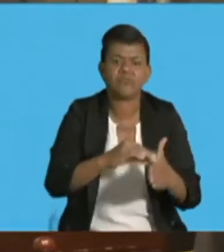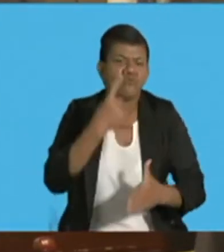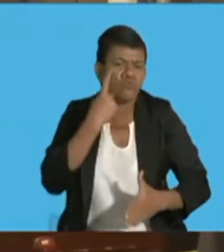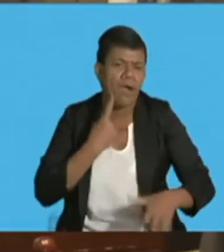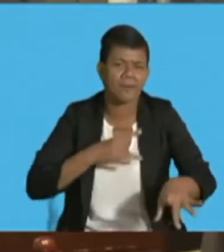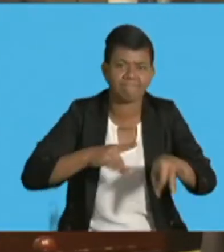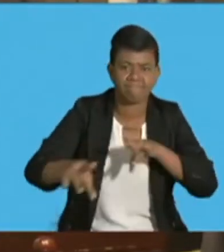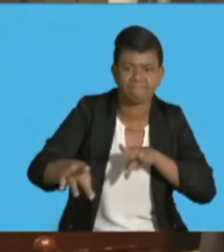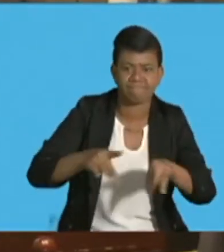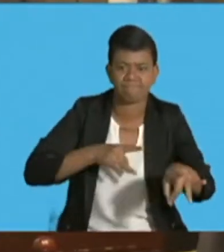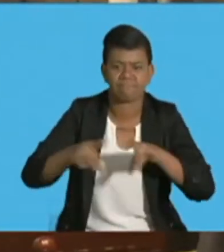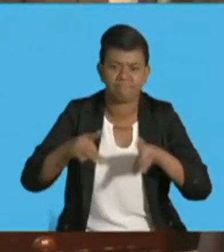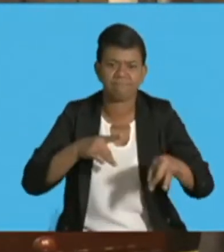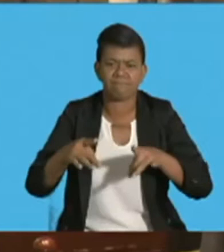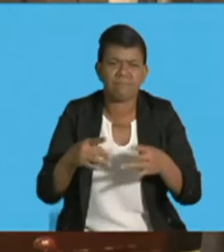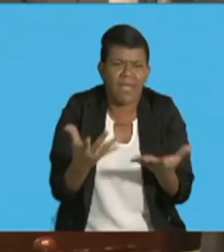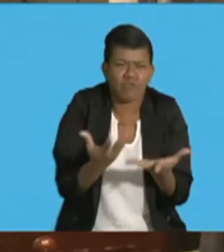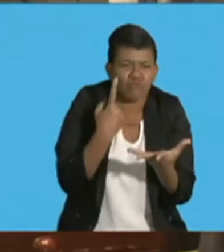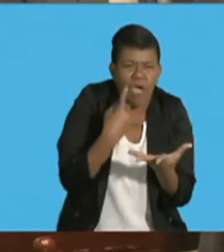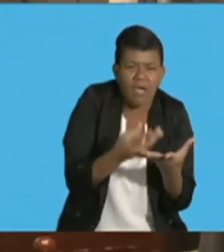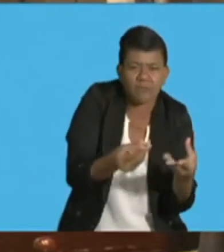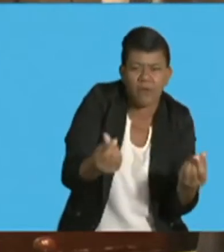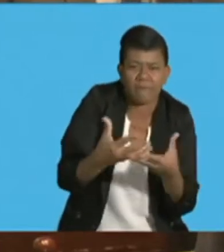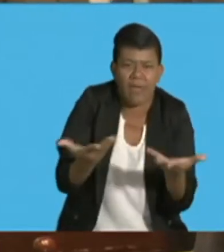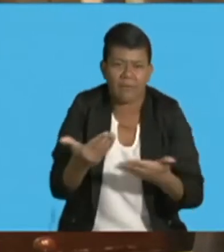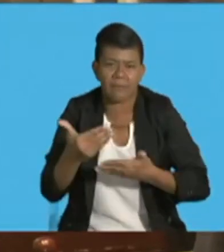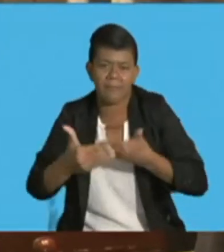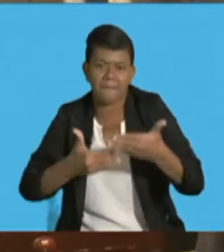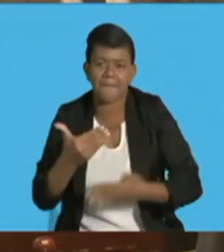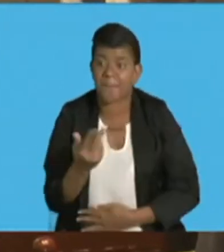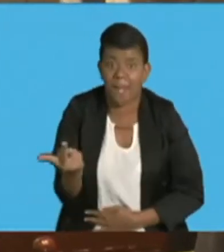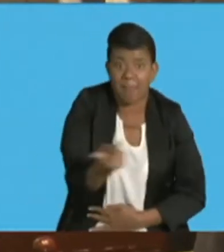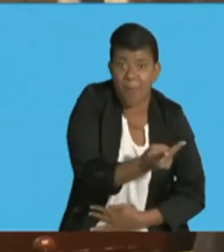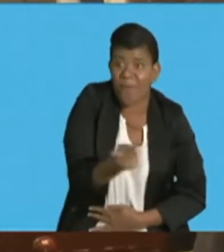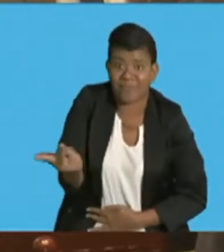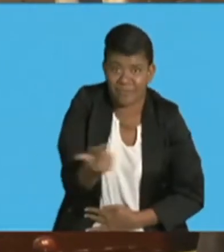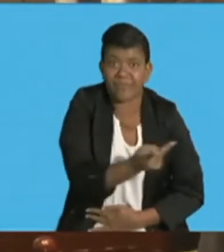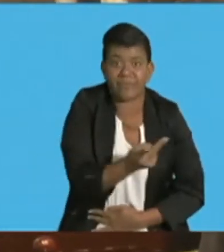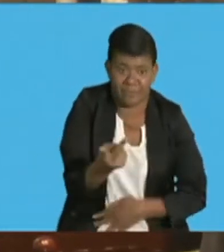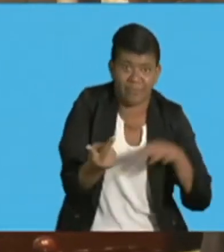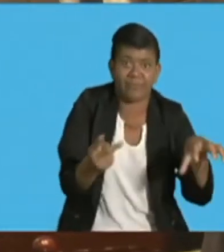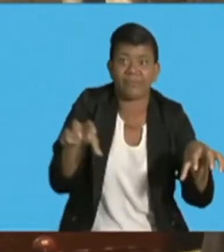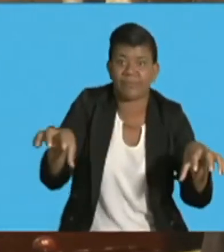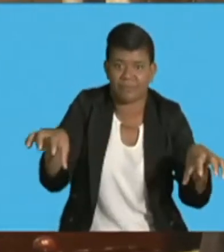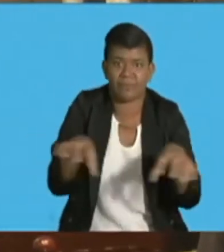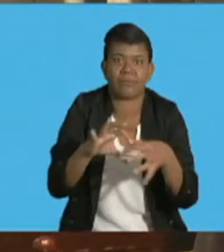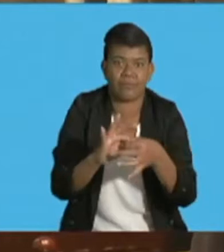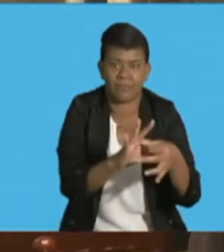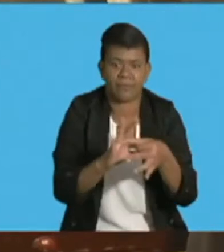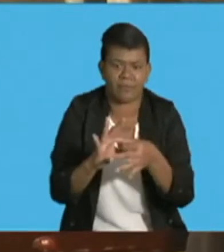solution to the determination of directors' remuneration for both IMF and the bank because of the anomaly created in